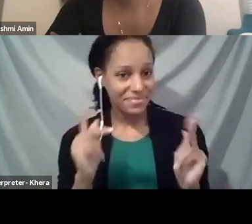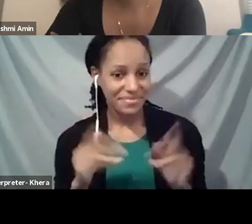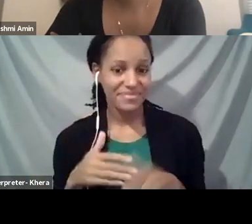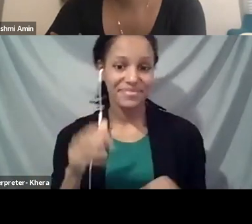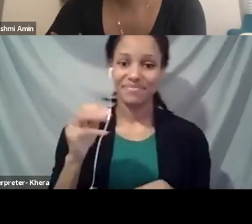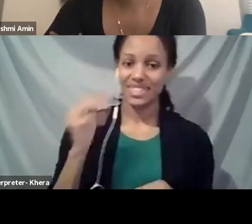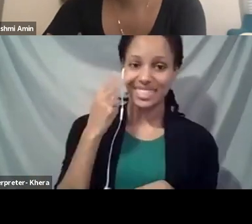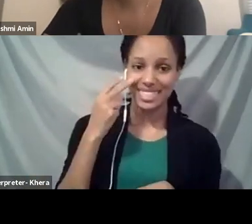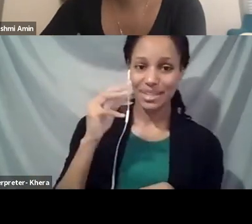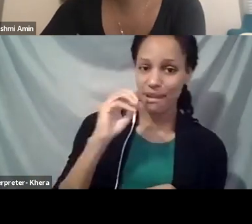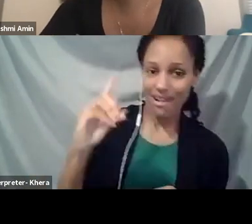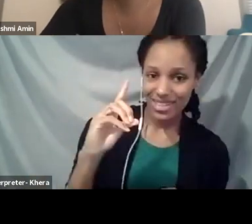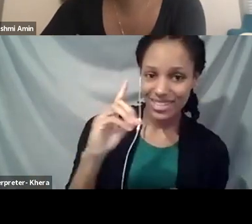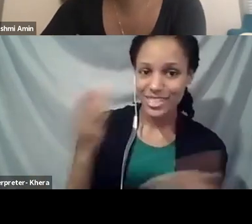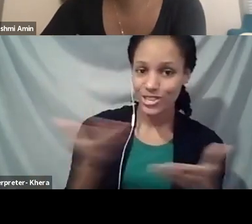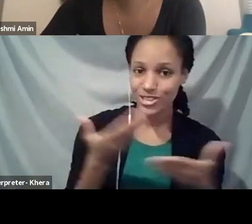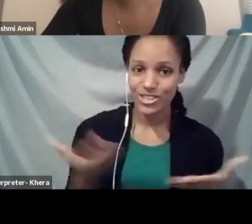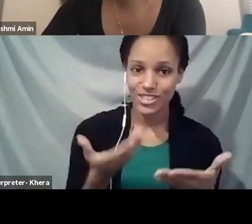Marilyn is in the house.